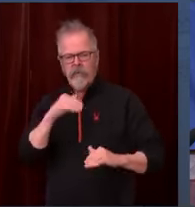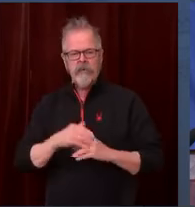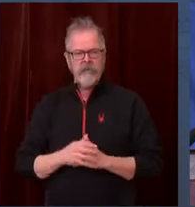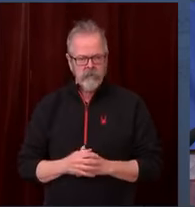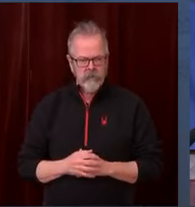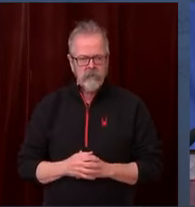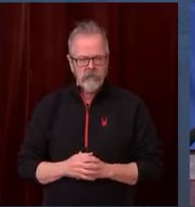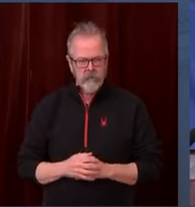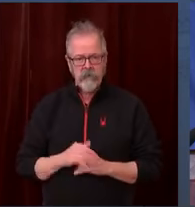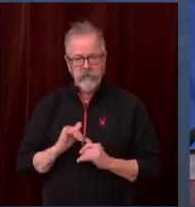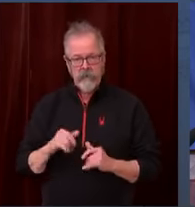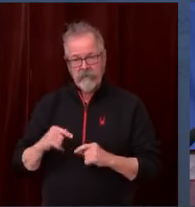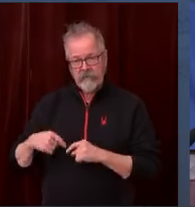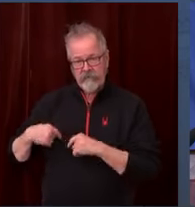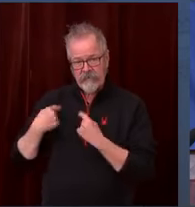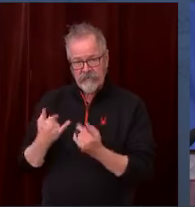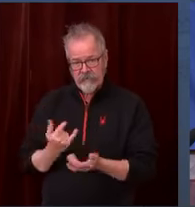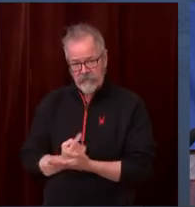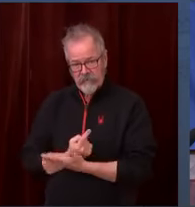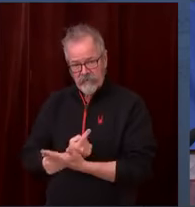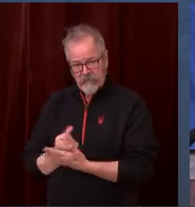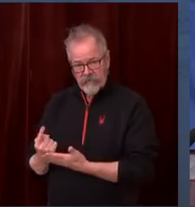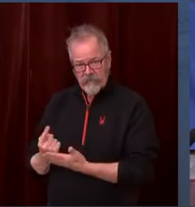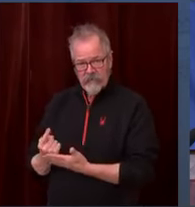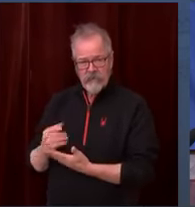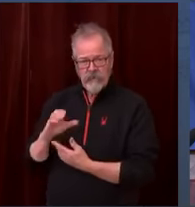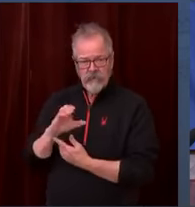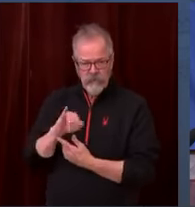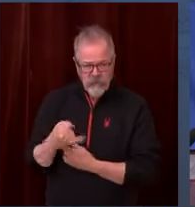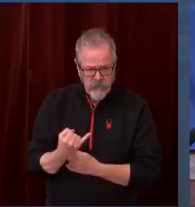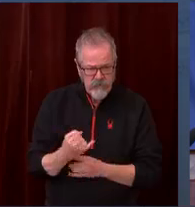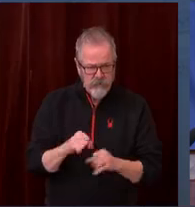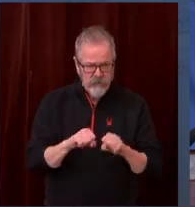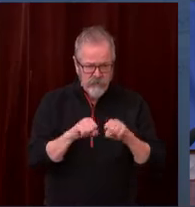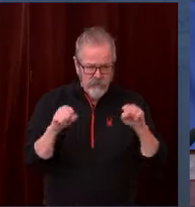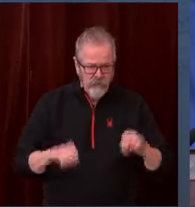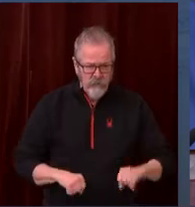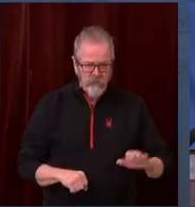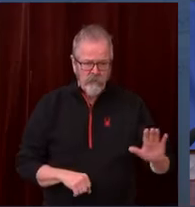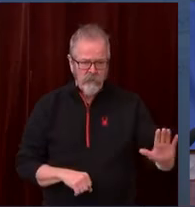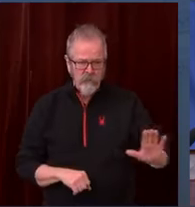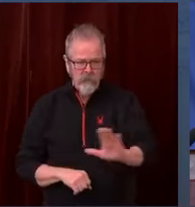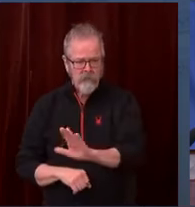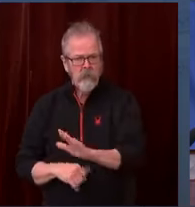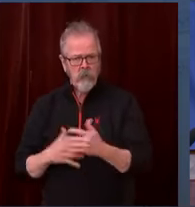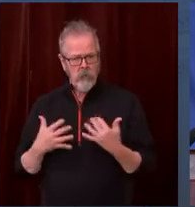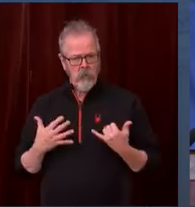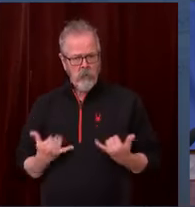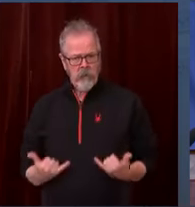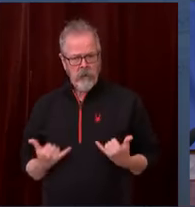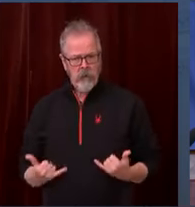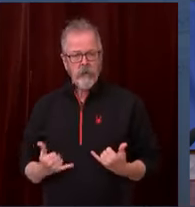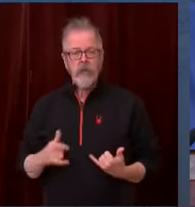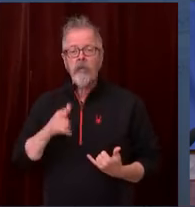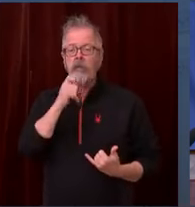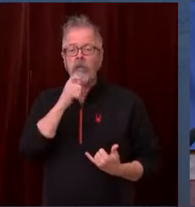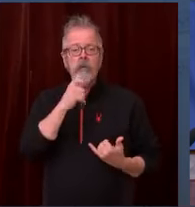criminal justice system and get less recidivism, which is our goal, which is to reduce crime.